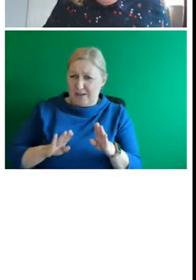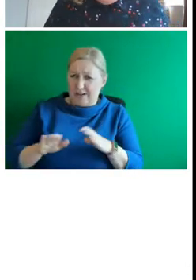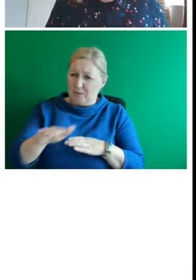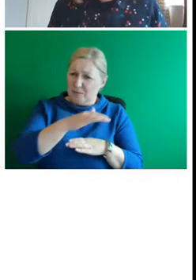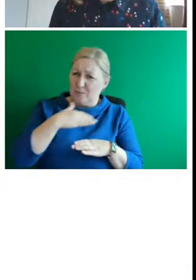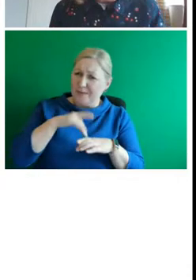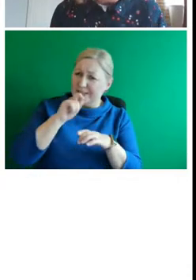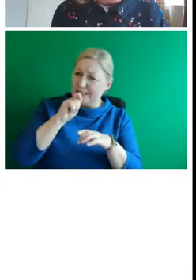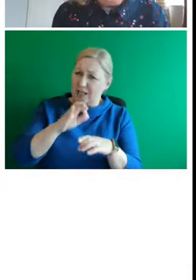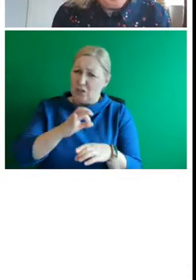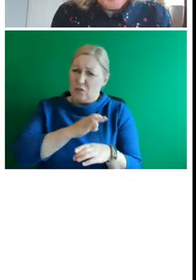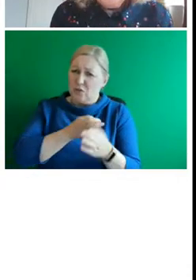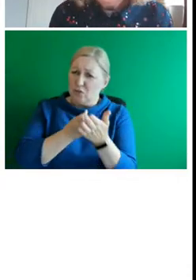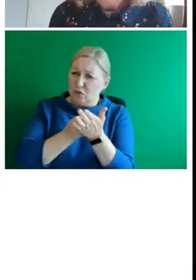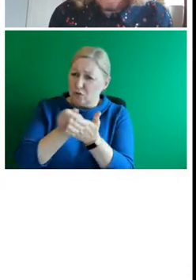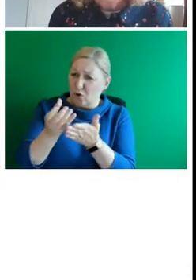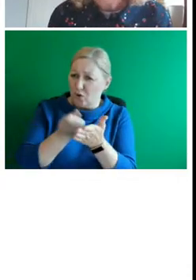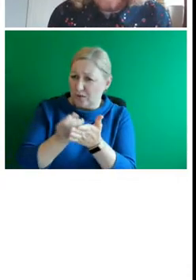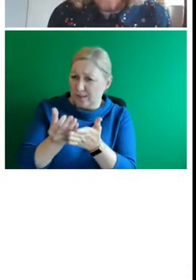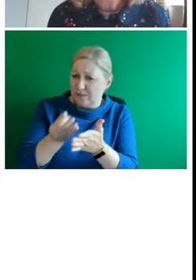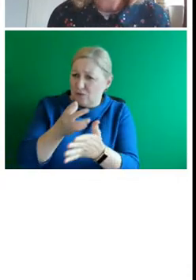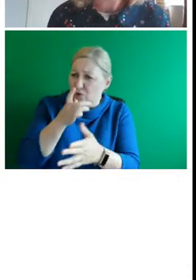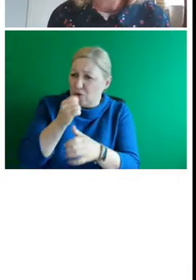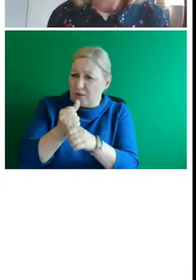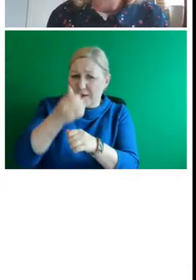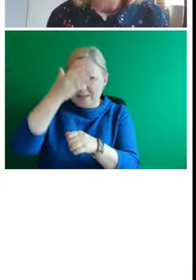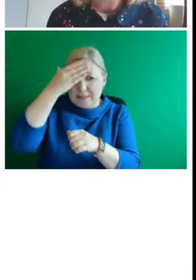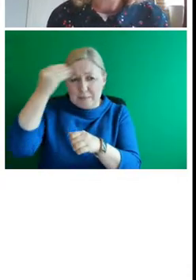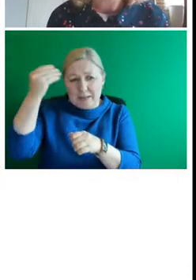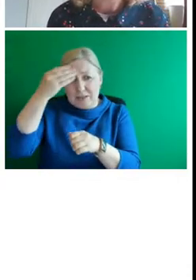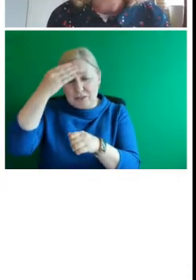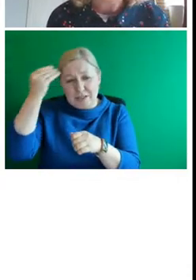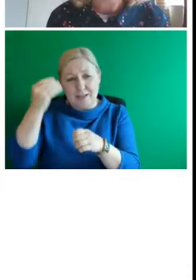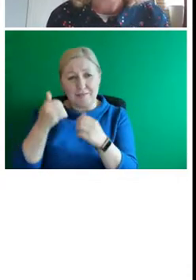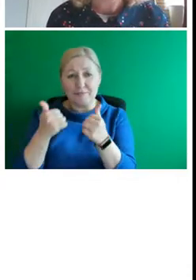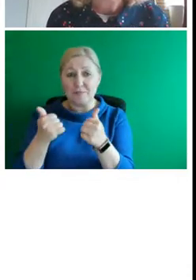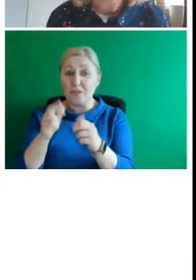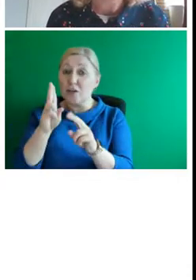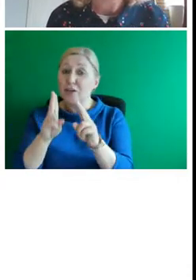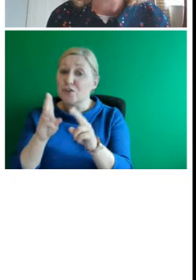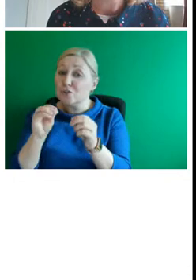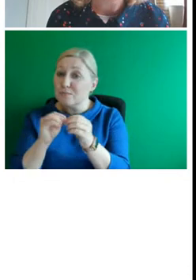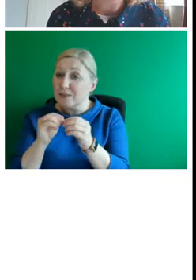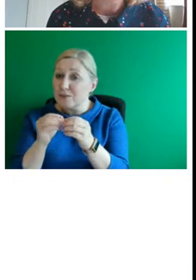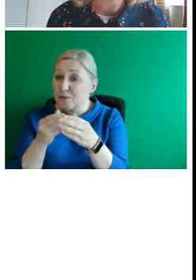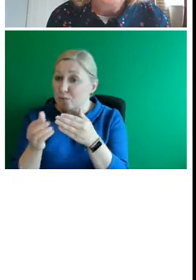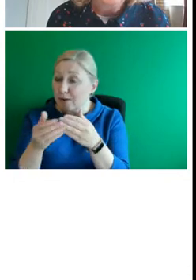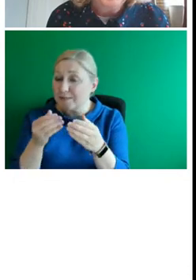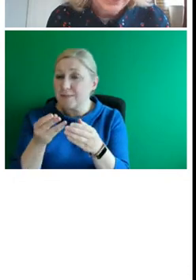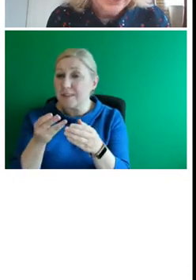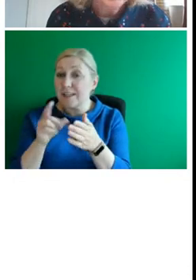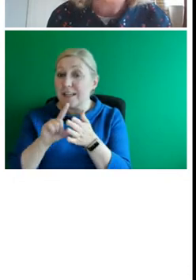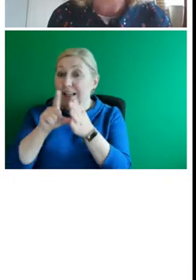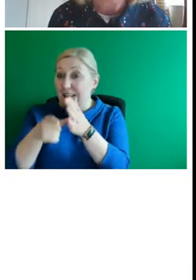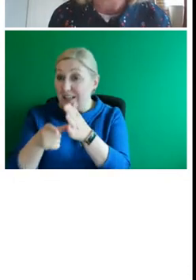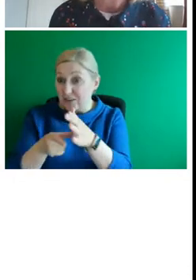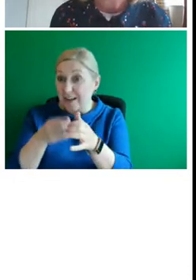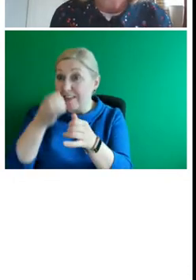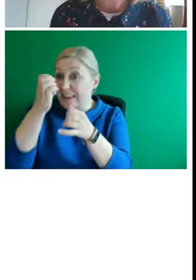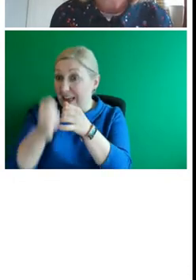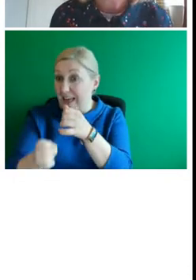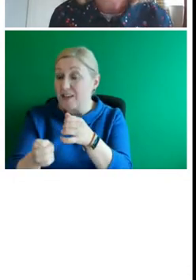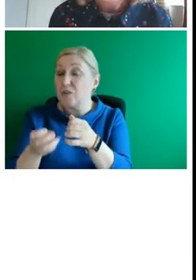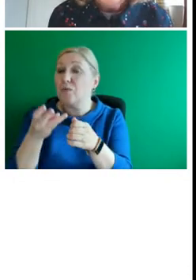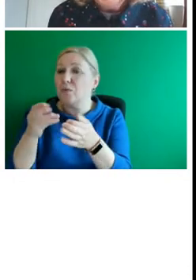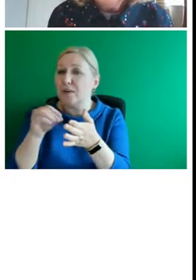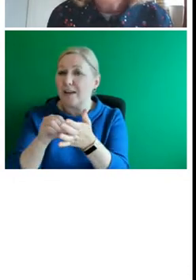really great to hear about. I should say for our participants, we're going to have a Q&A at the end. Hopefully we'll have some